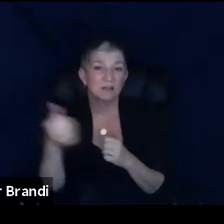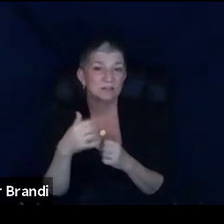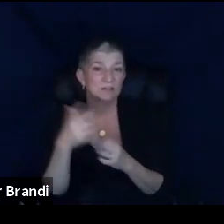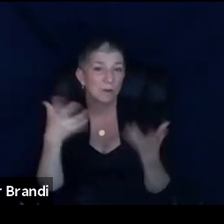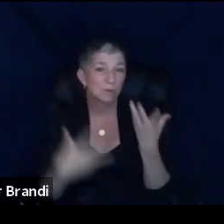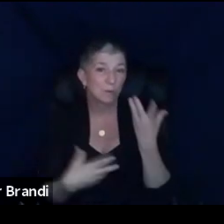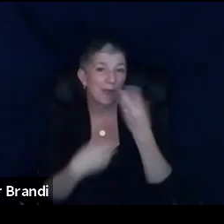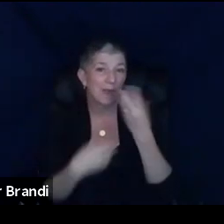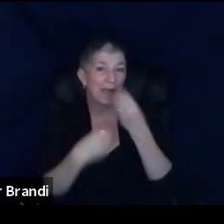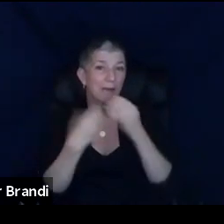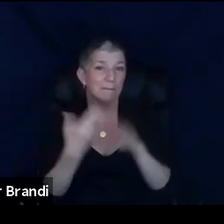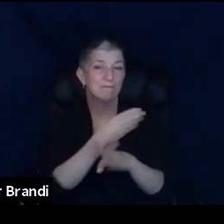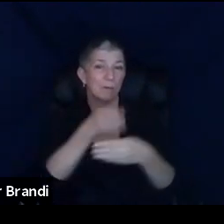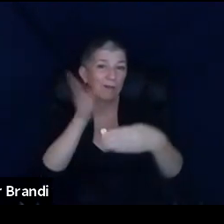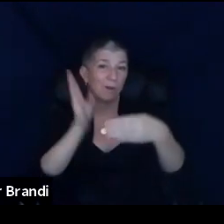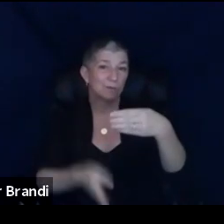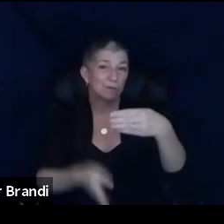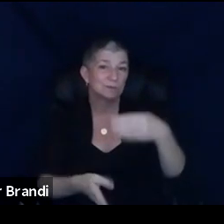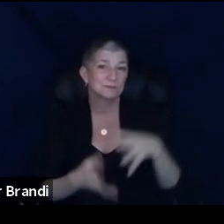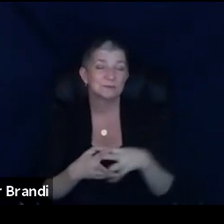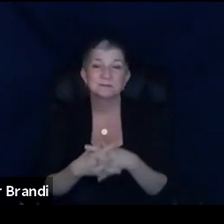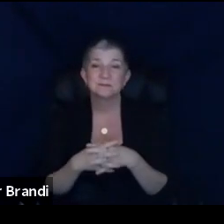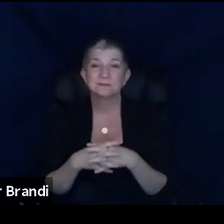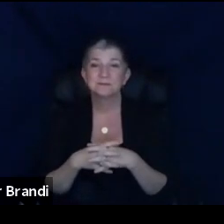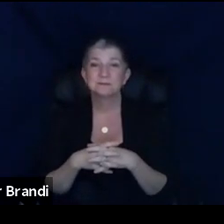to add before we close tonight?